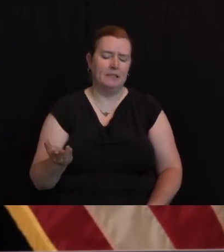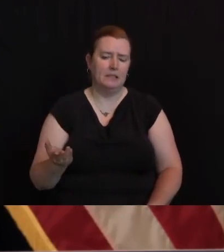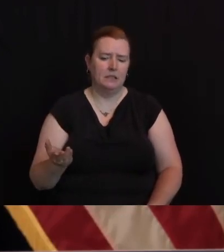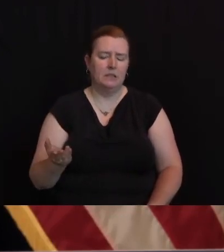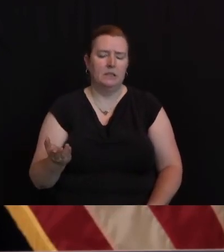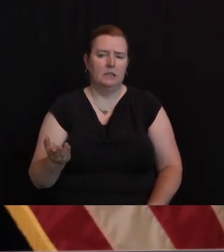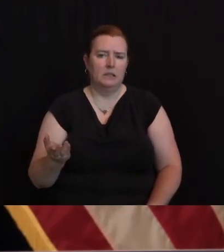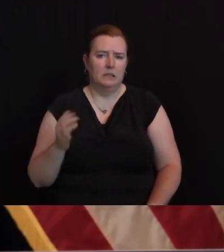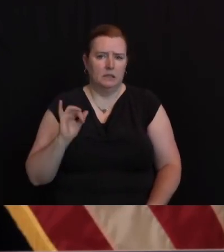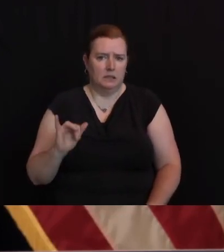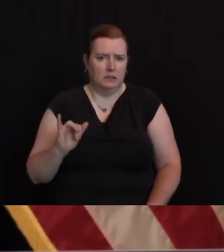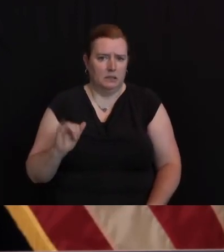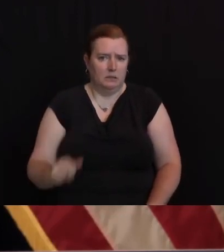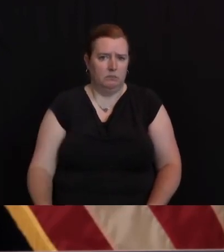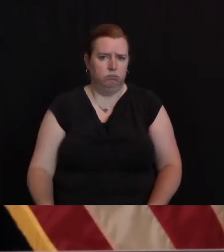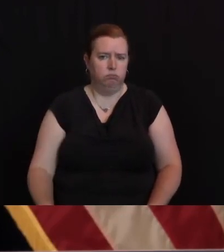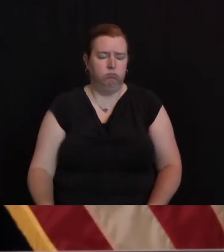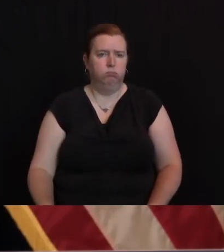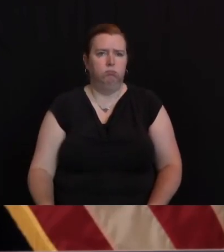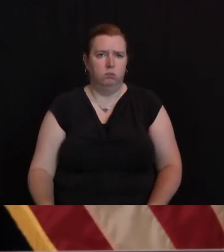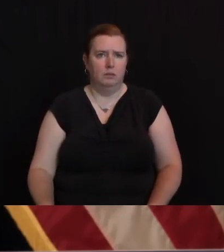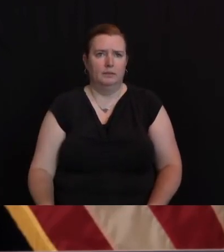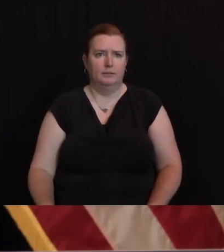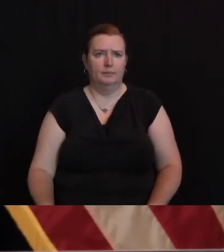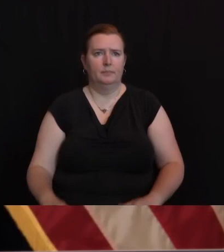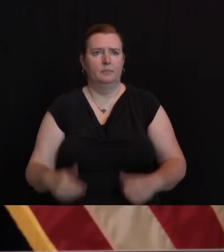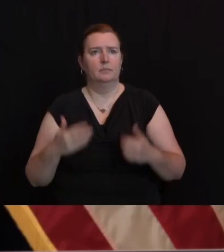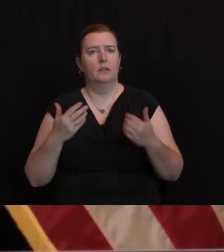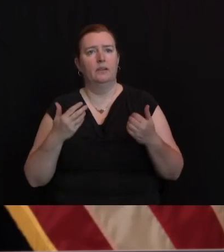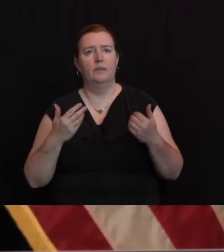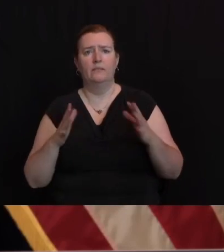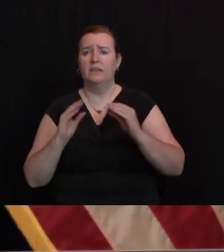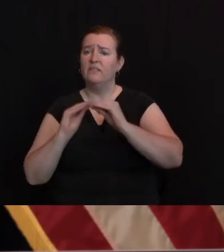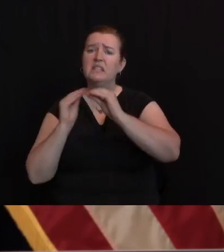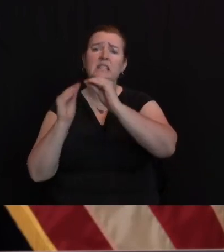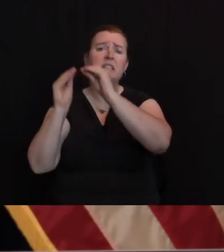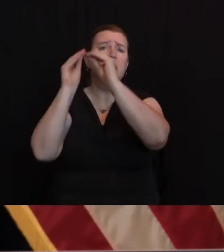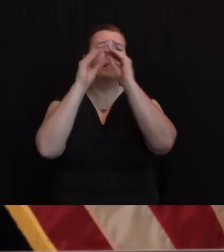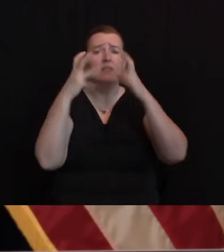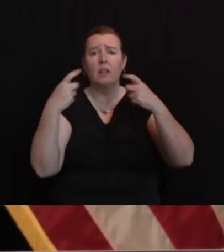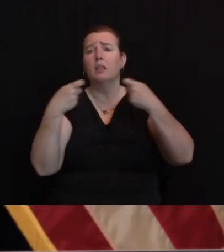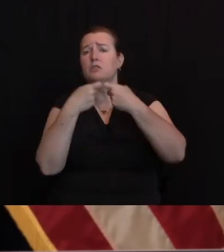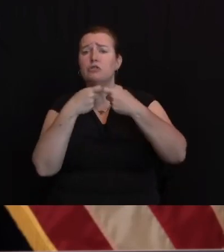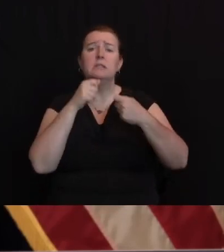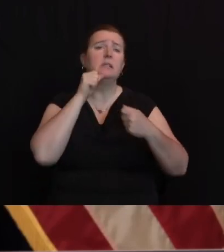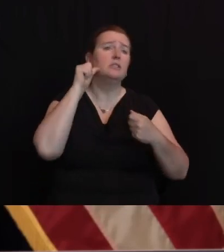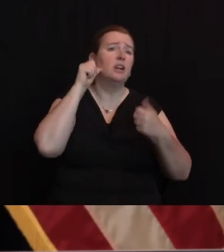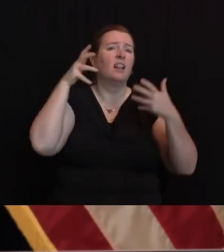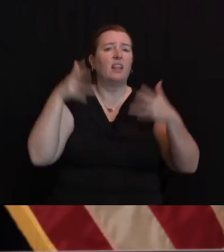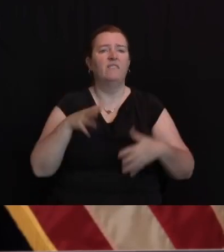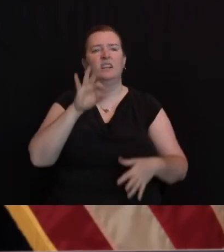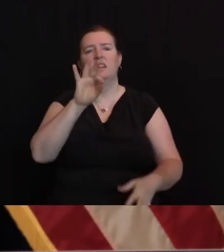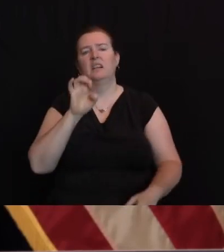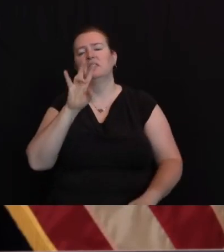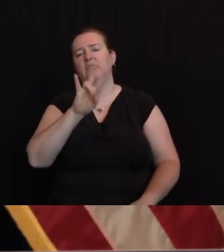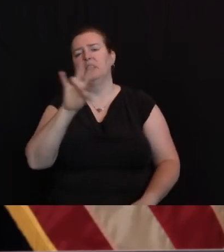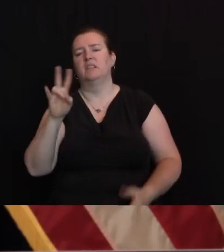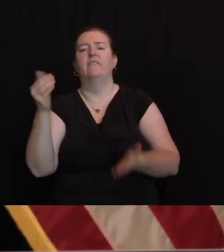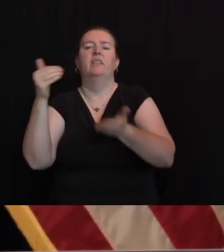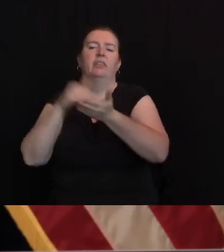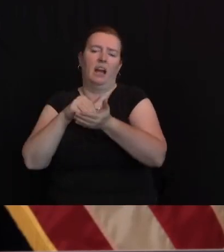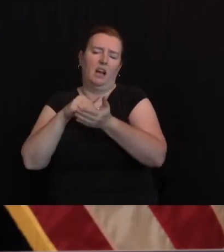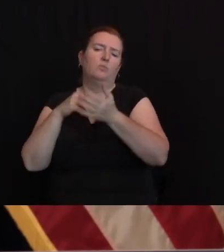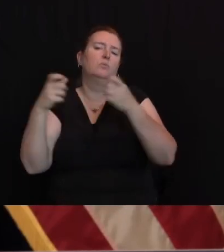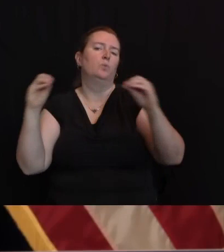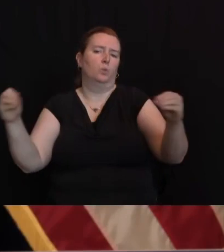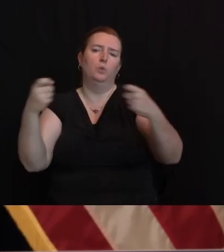We are now down to, as the governor mentioned, approximately 977,000 people without power.